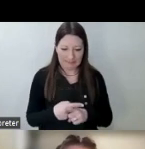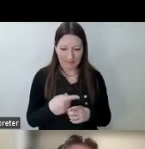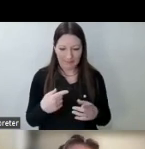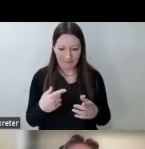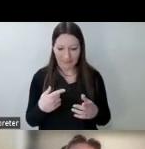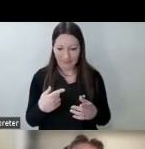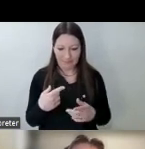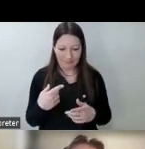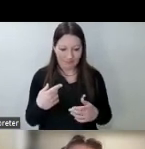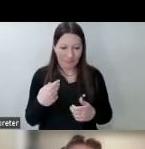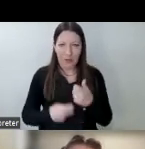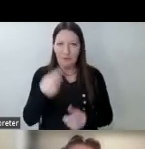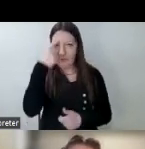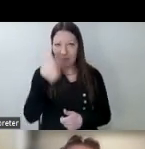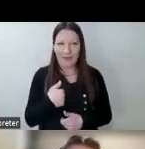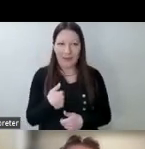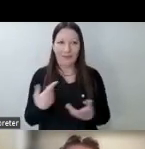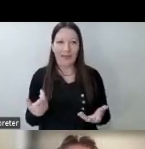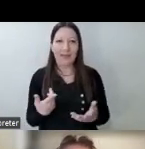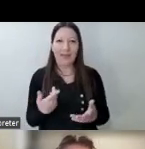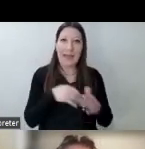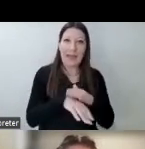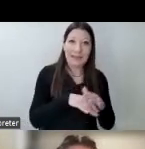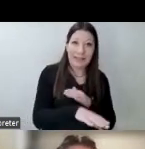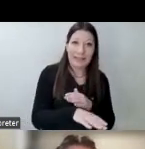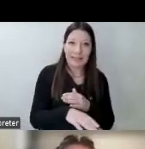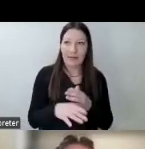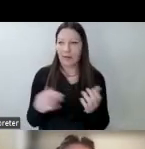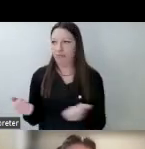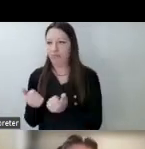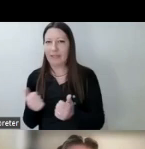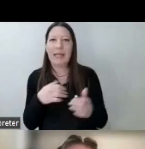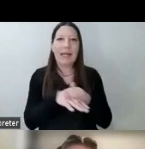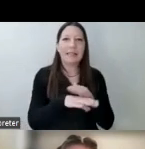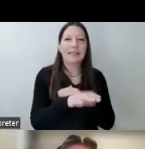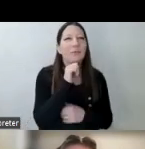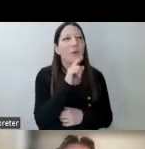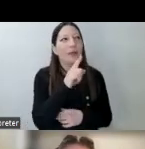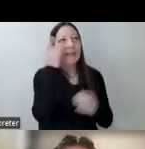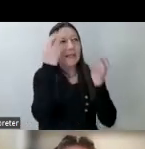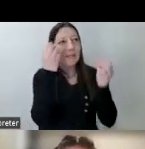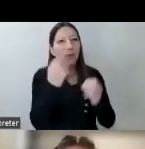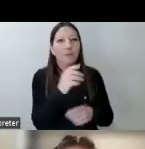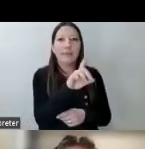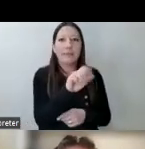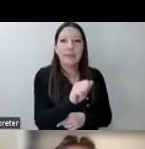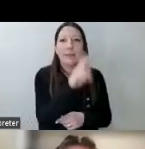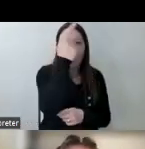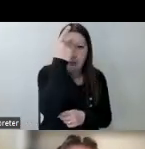excess. By access, I'm thinking less in terms of disability politics and more so in relation to access as a broader